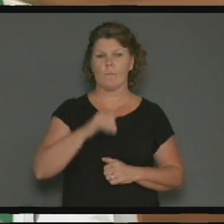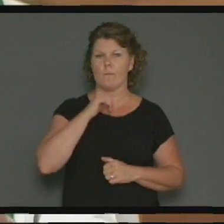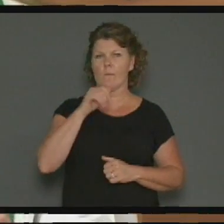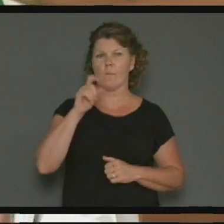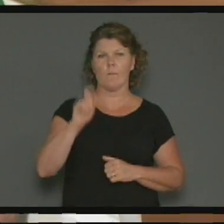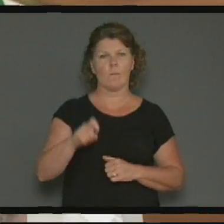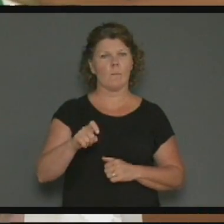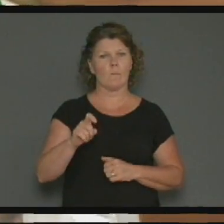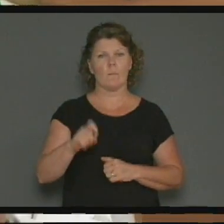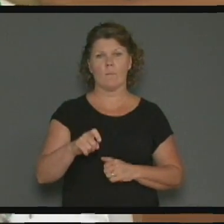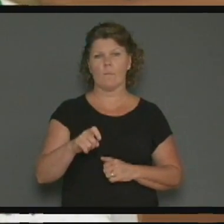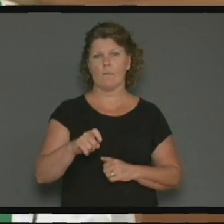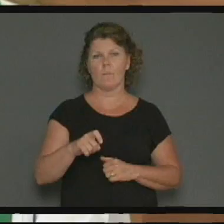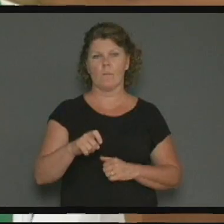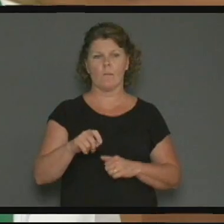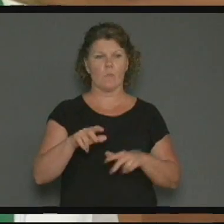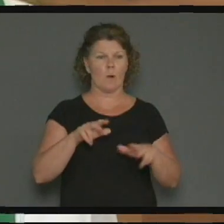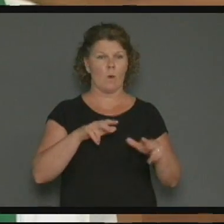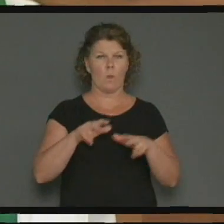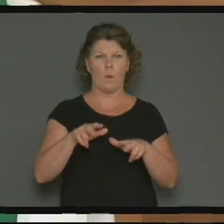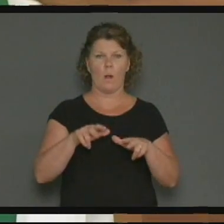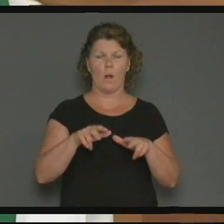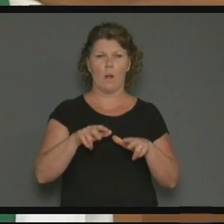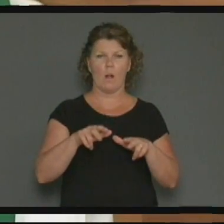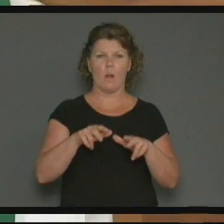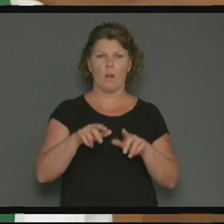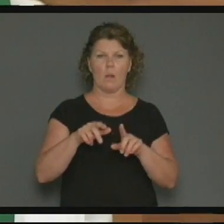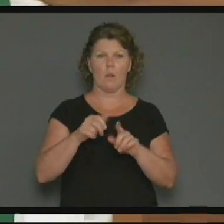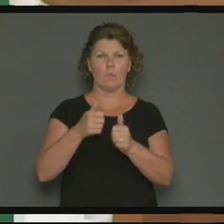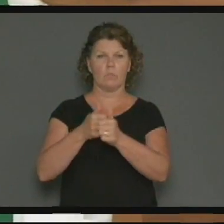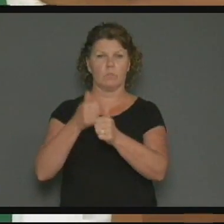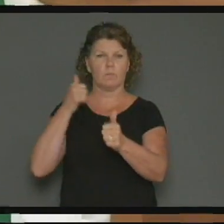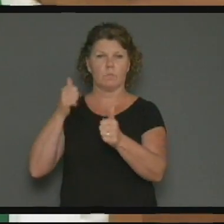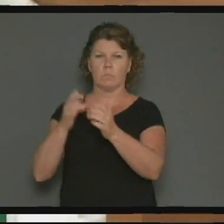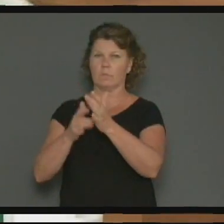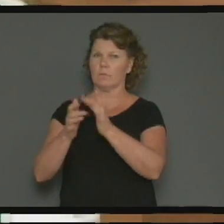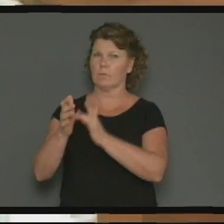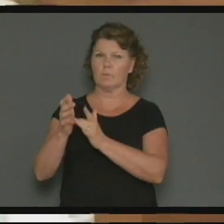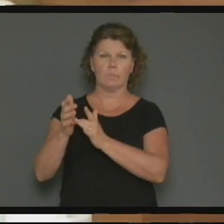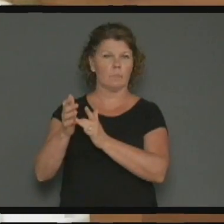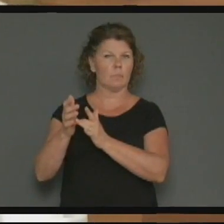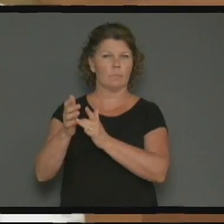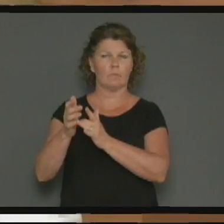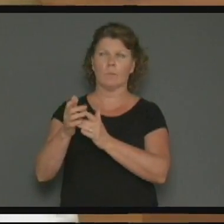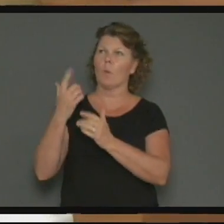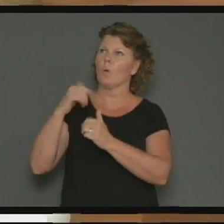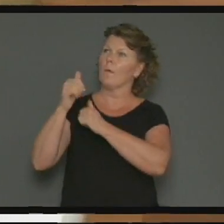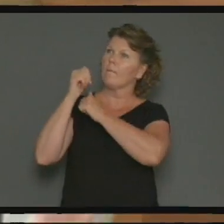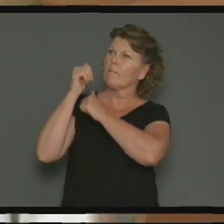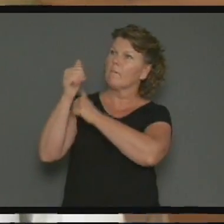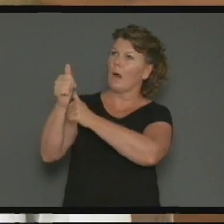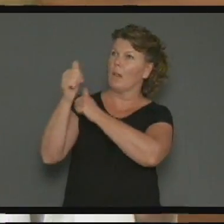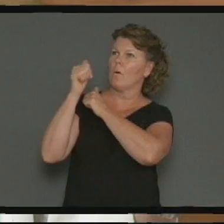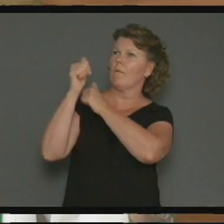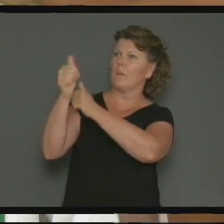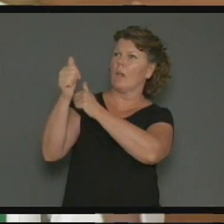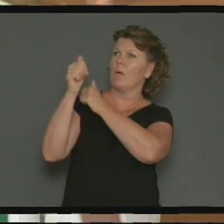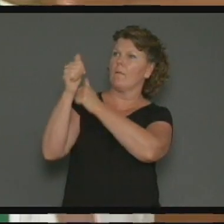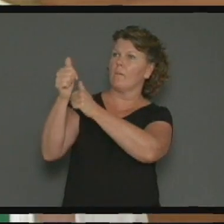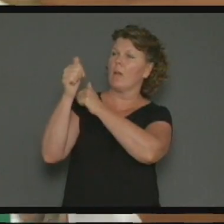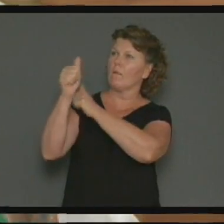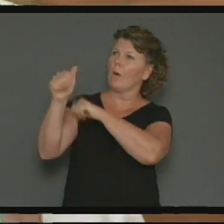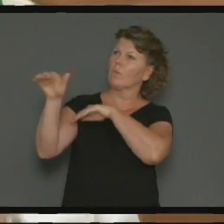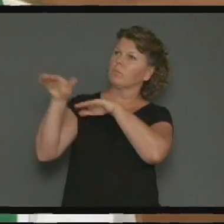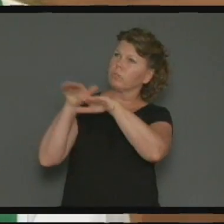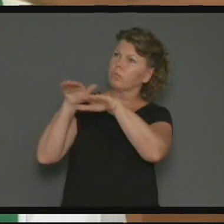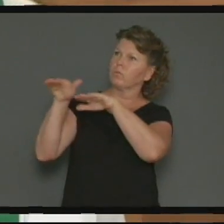over, around, or through Jesus. We walk in Him step by step. And why?